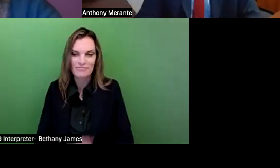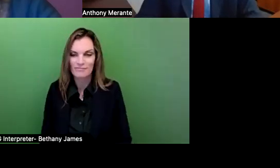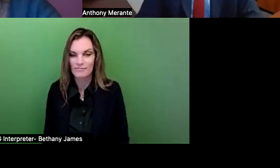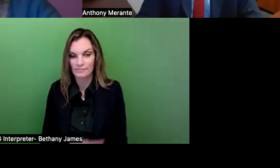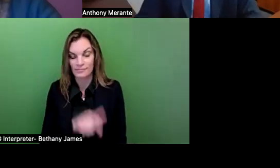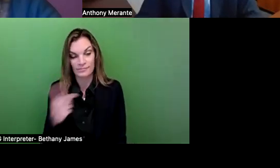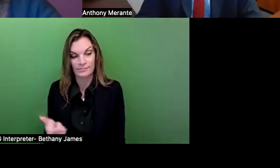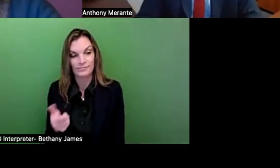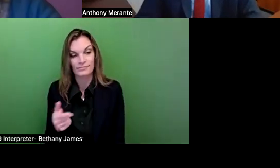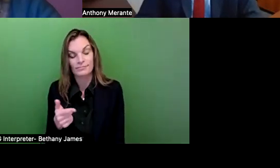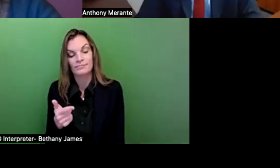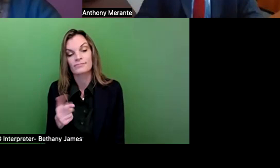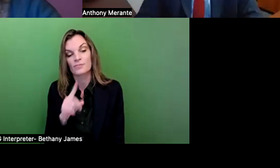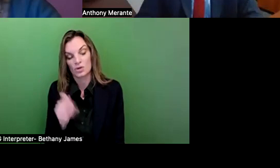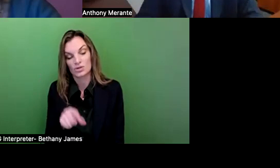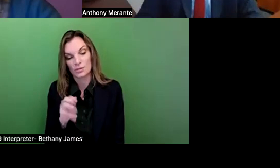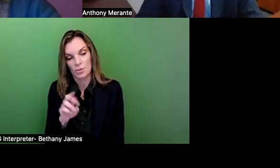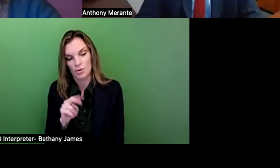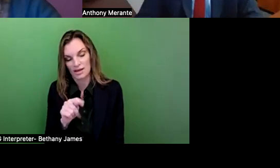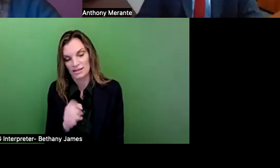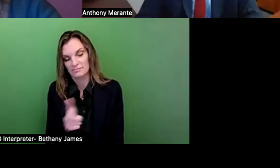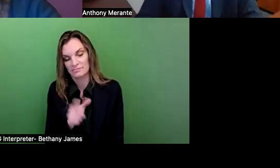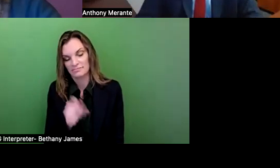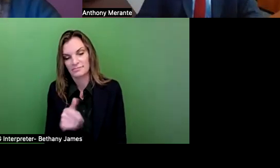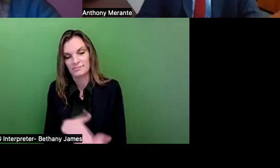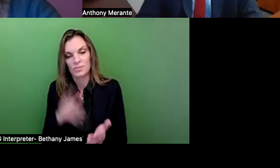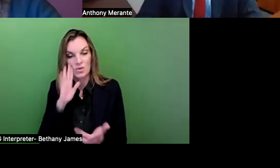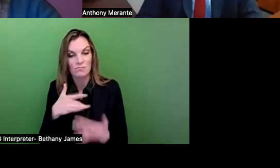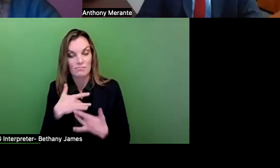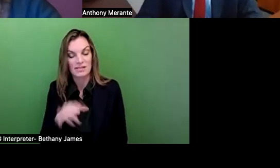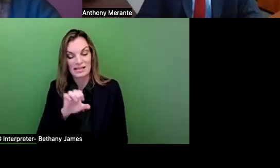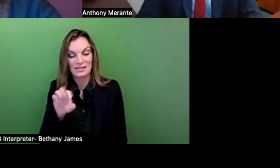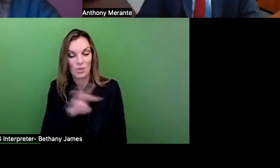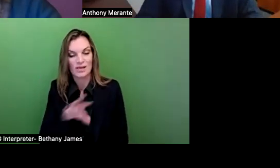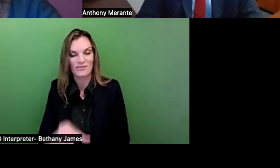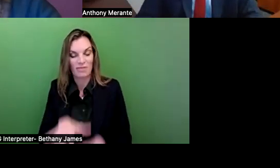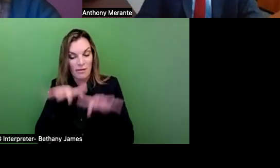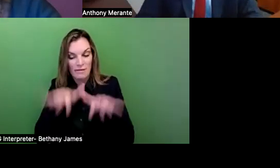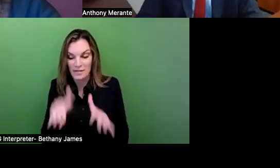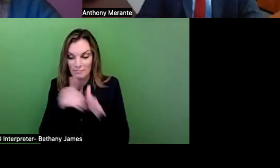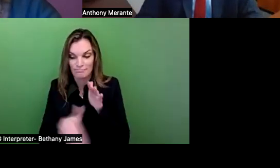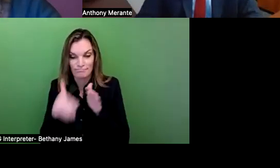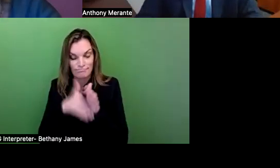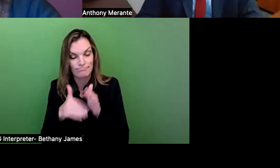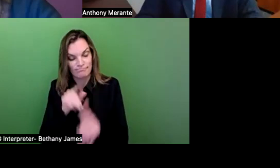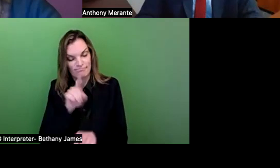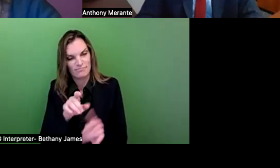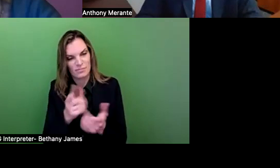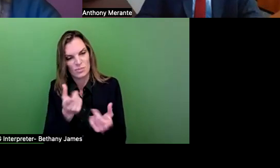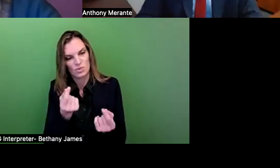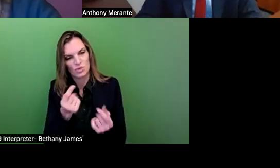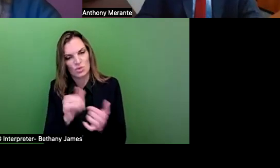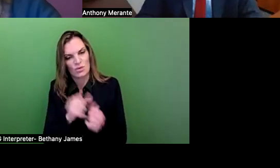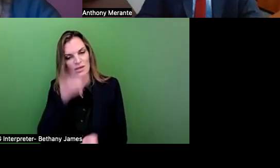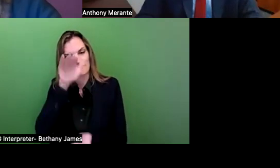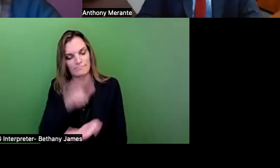is vulnerable to flooding on both the east side and the west side. What is the city currently doing to mitigate flooding, and what